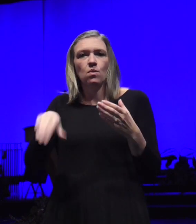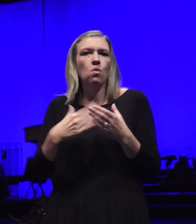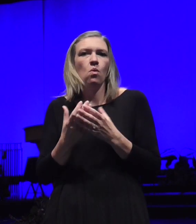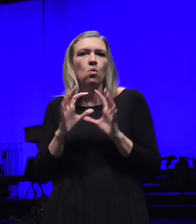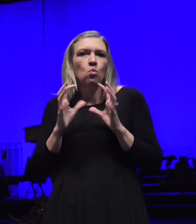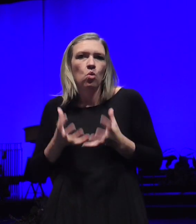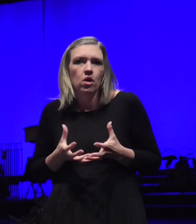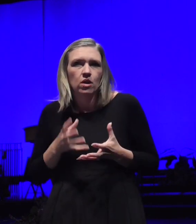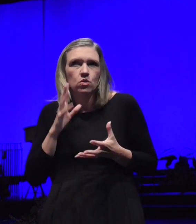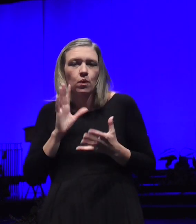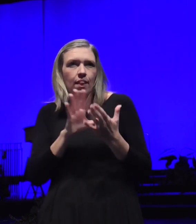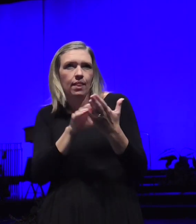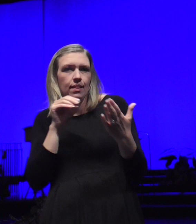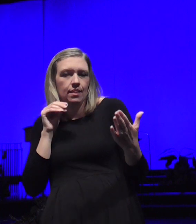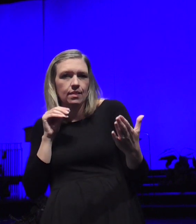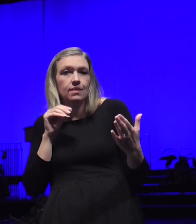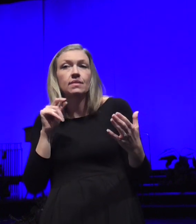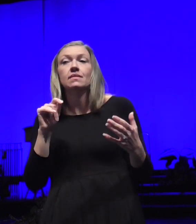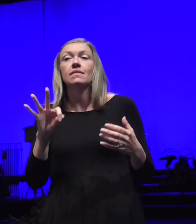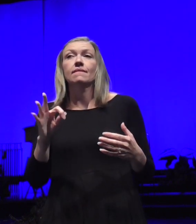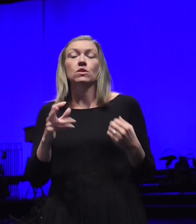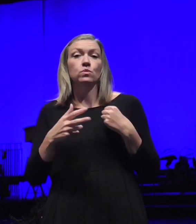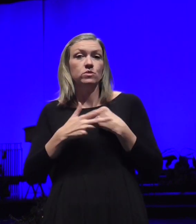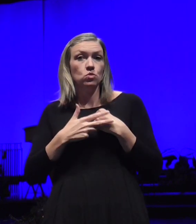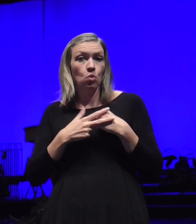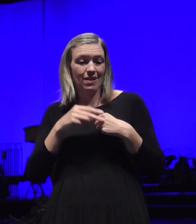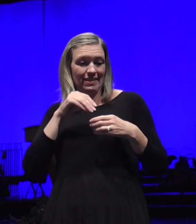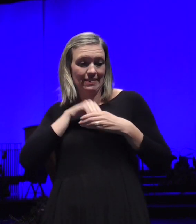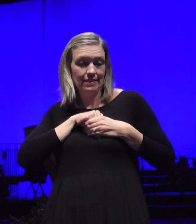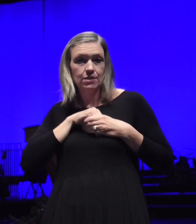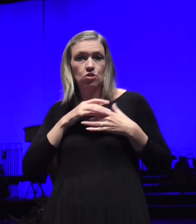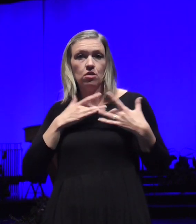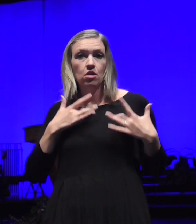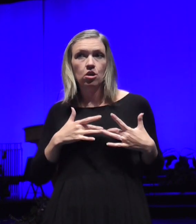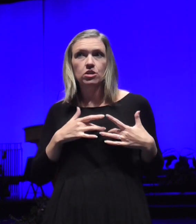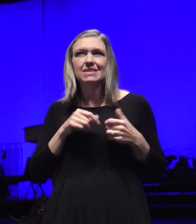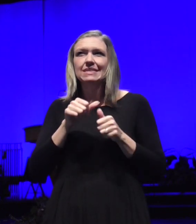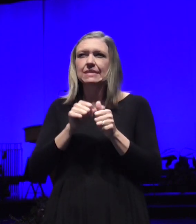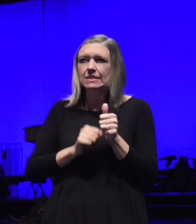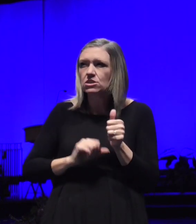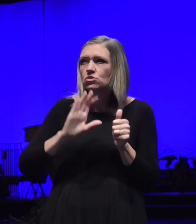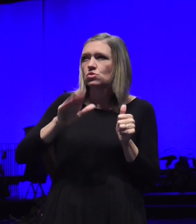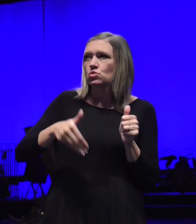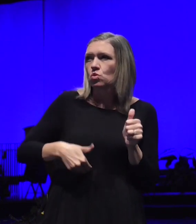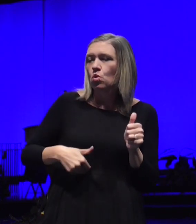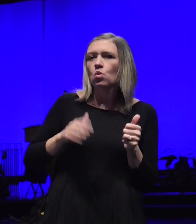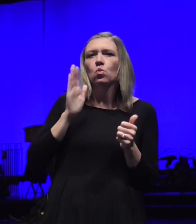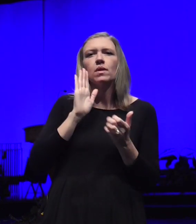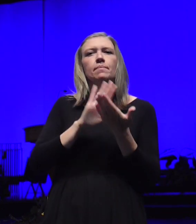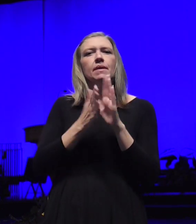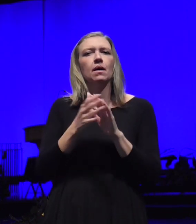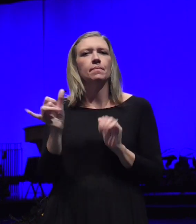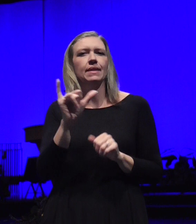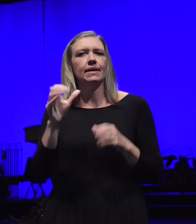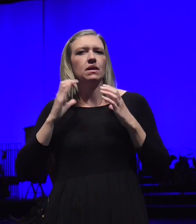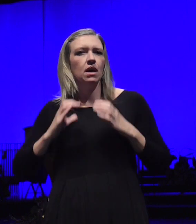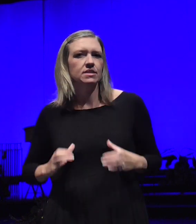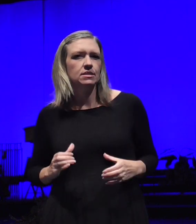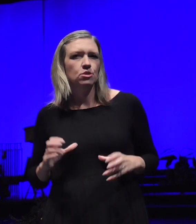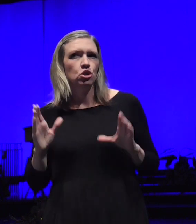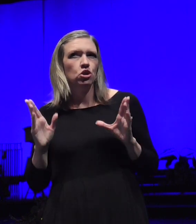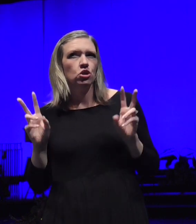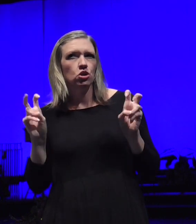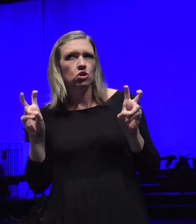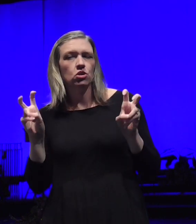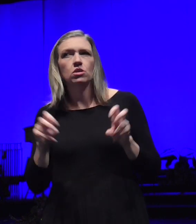emanates. If you store it in your heart, every soul will become your customer. And I